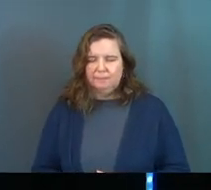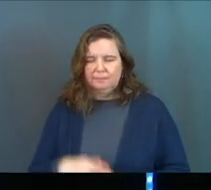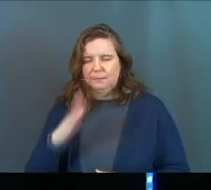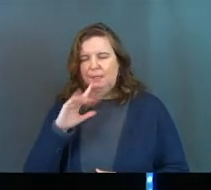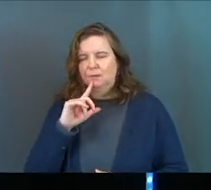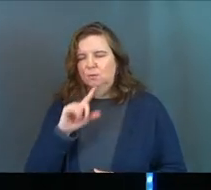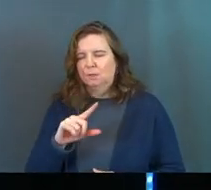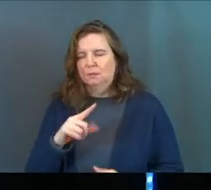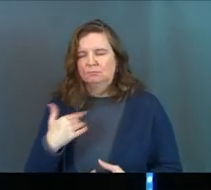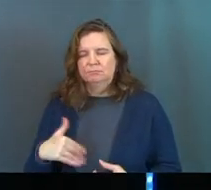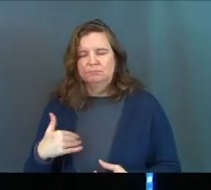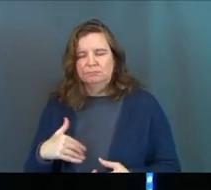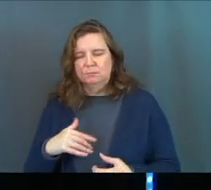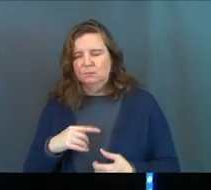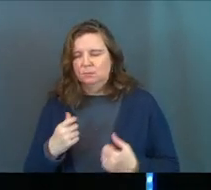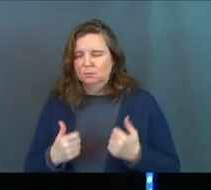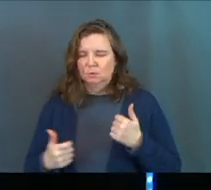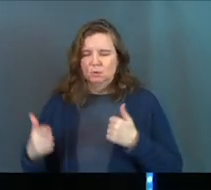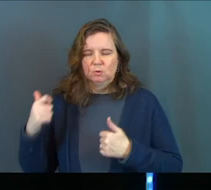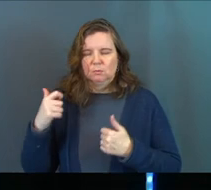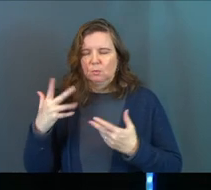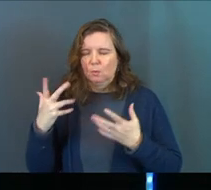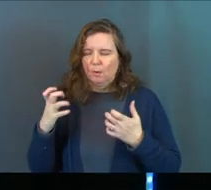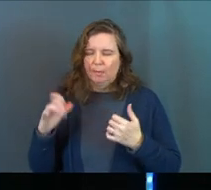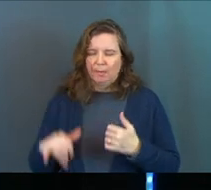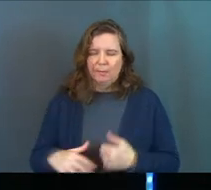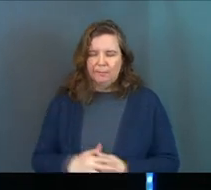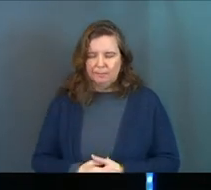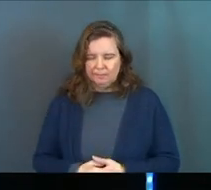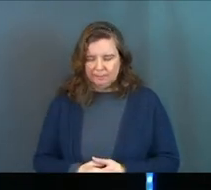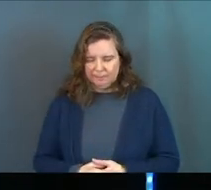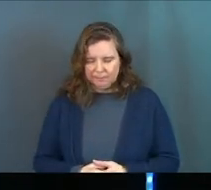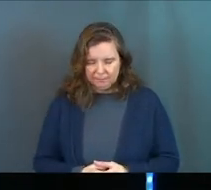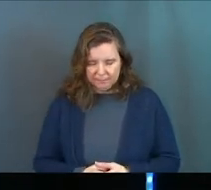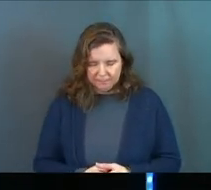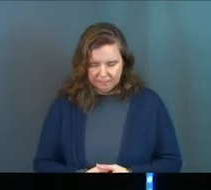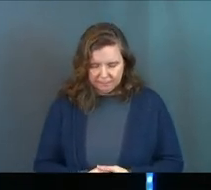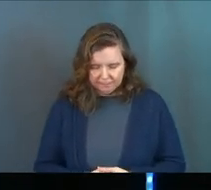God, it's supernatural. And Lord, we want that.